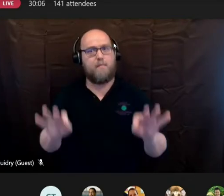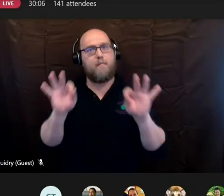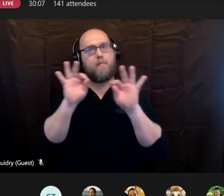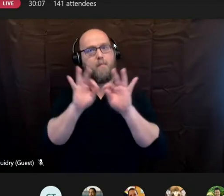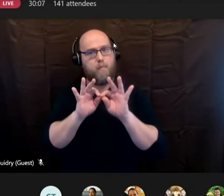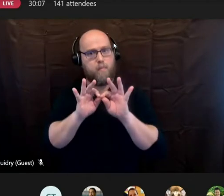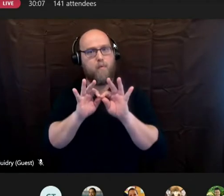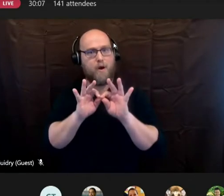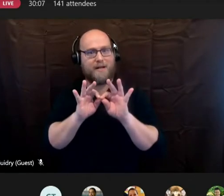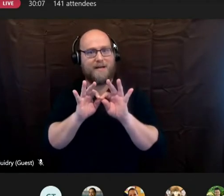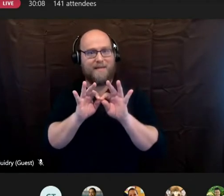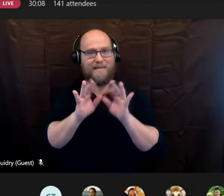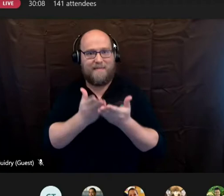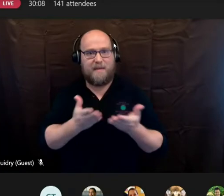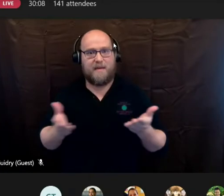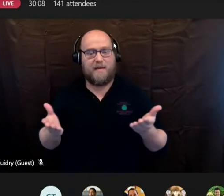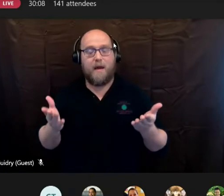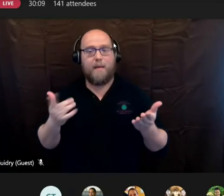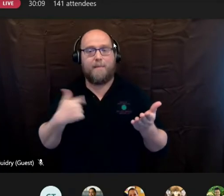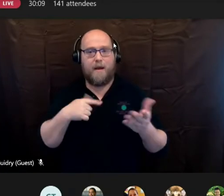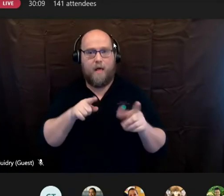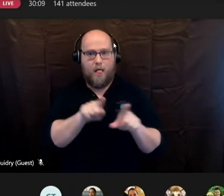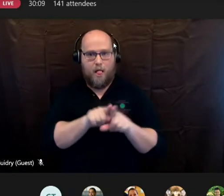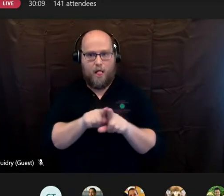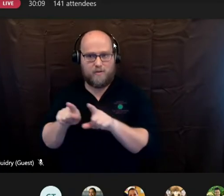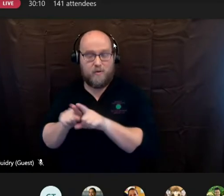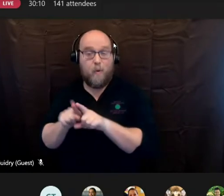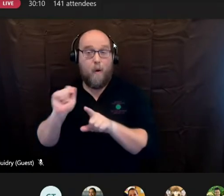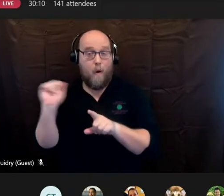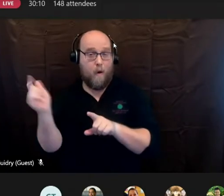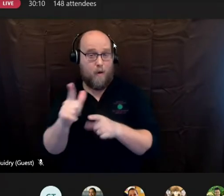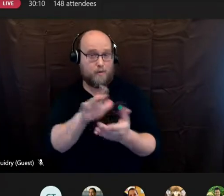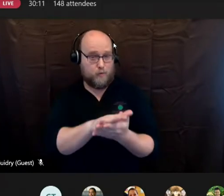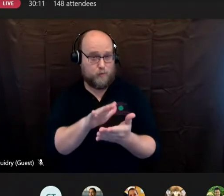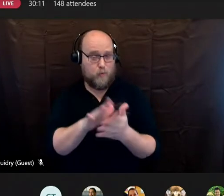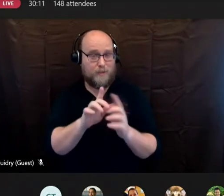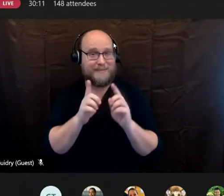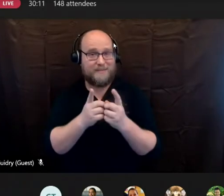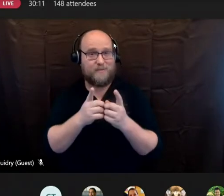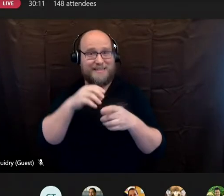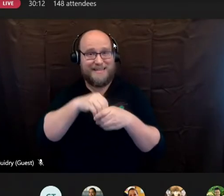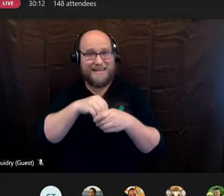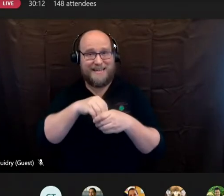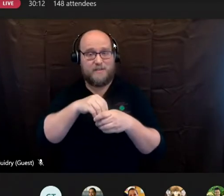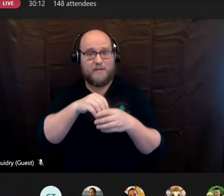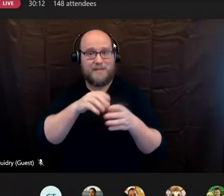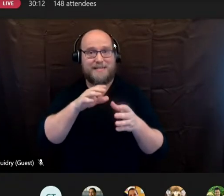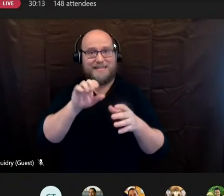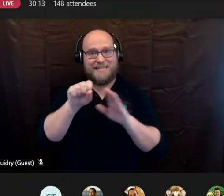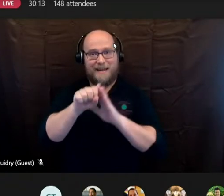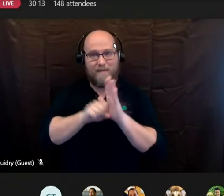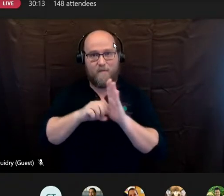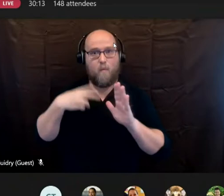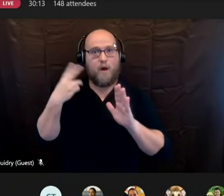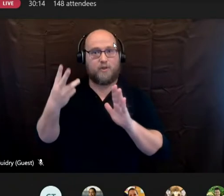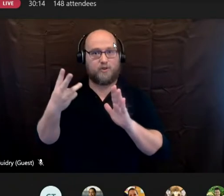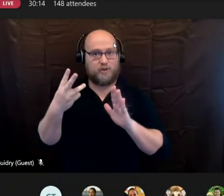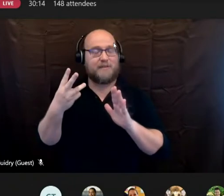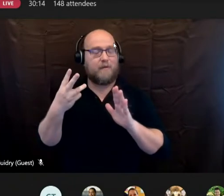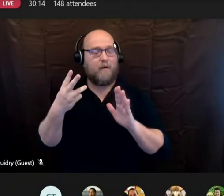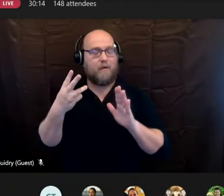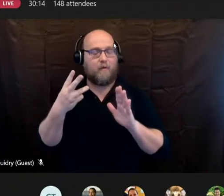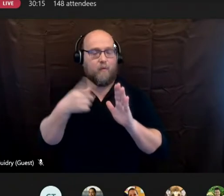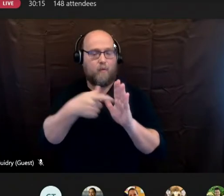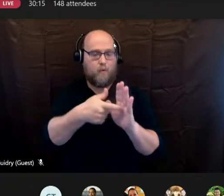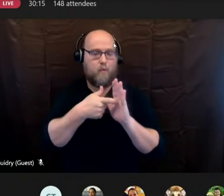one. All school districts in the state of Washington are required to submit a plan. It's a requirement not just